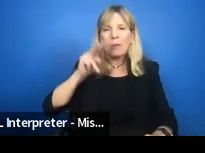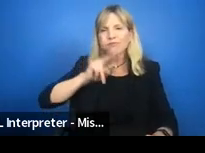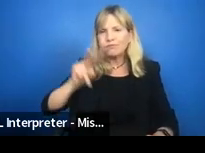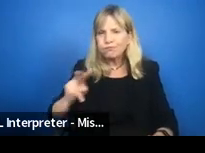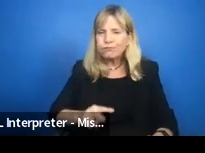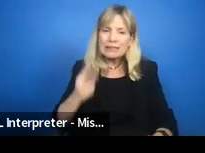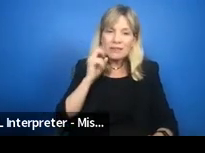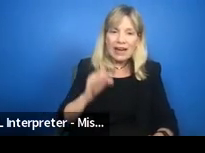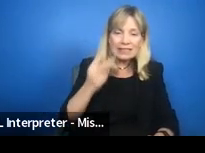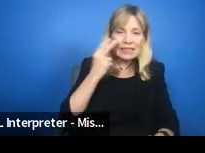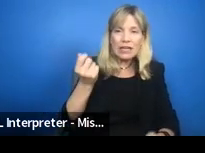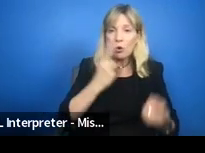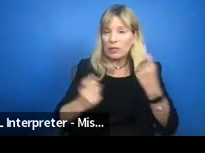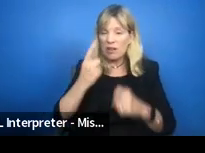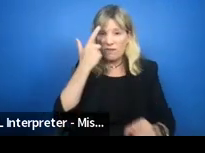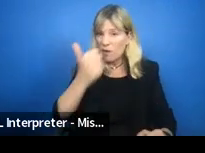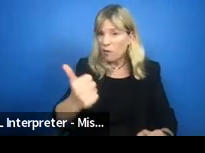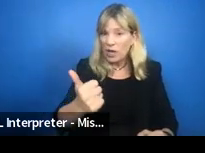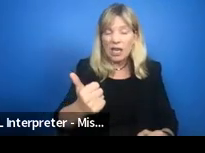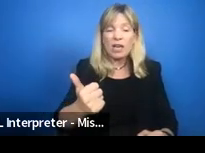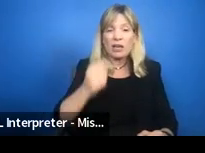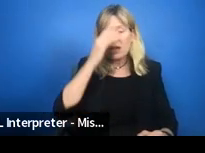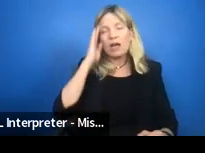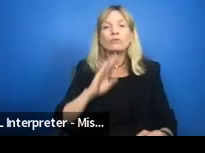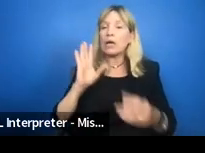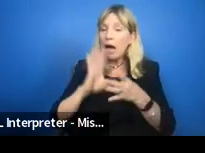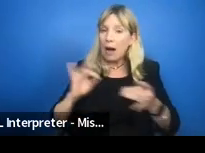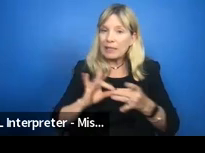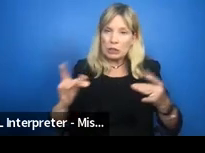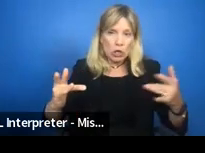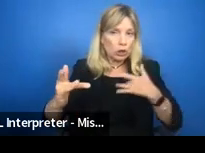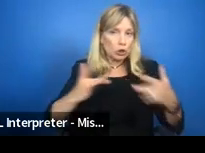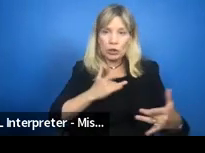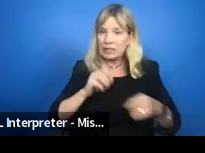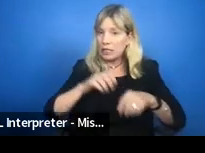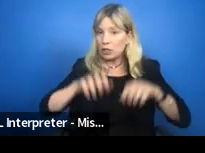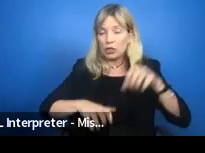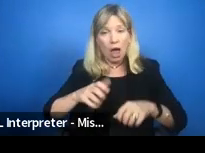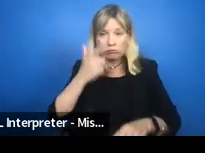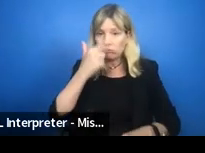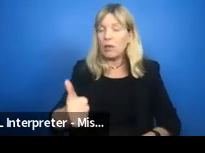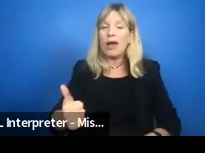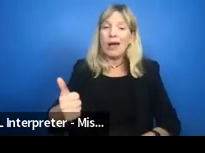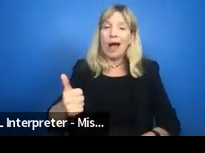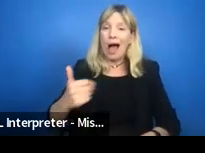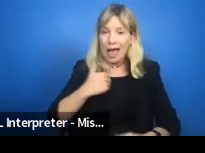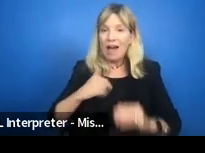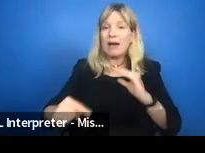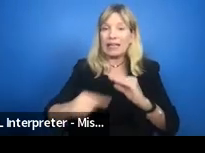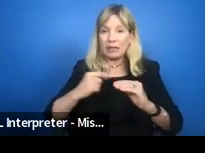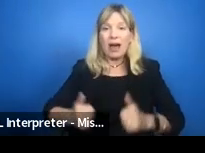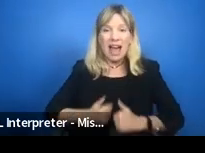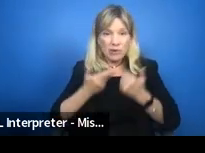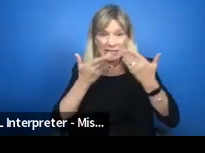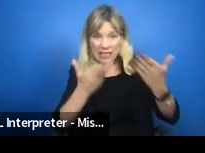there are questions. Feel free to put any comments or concerns in there too. I have my email address up here